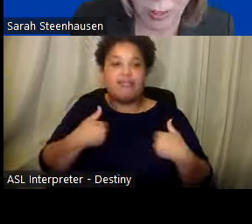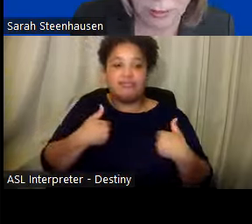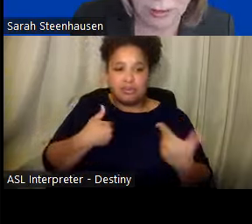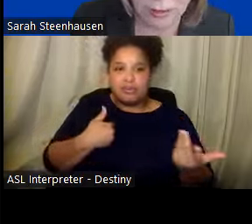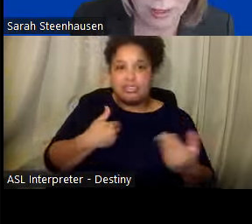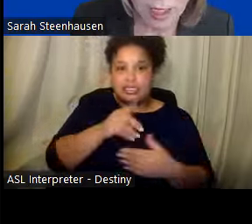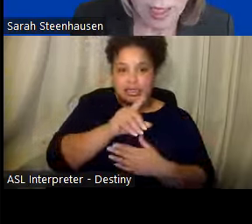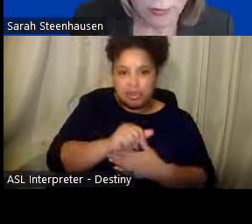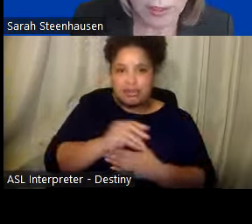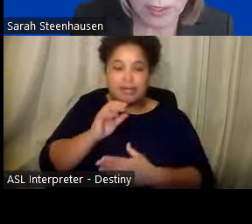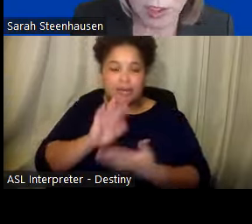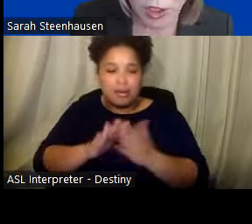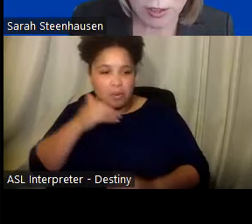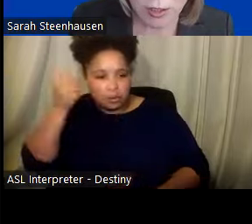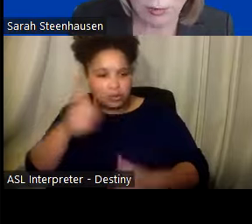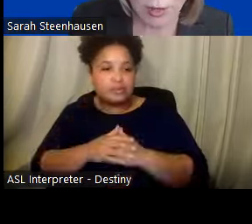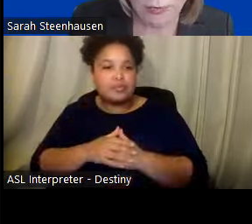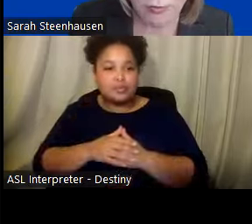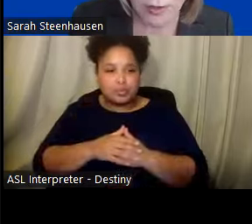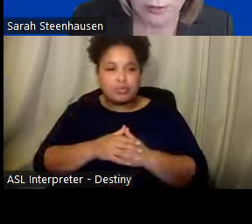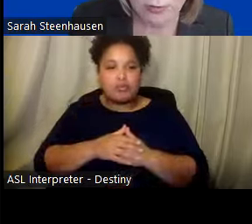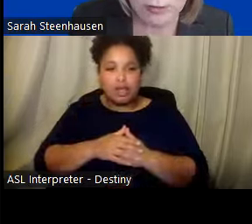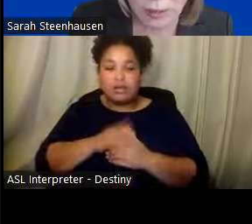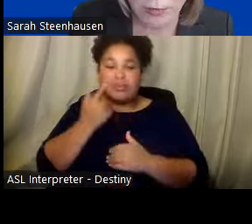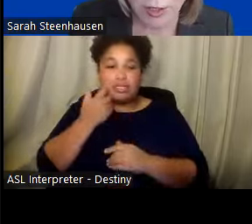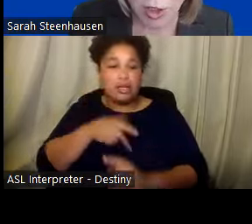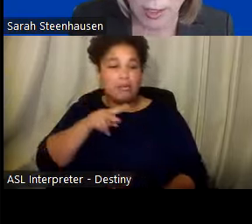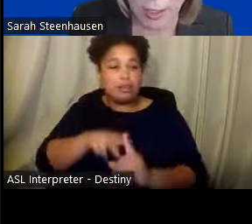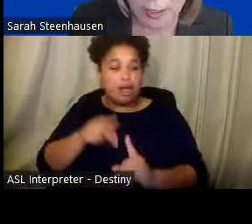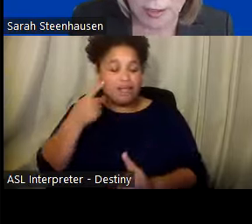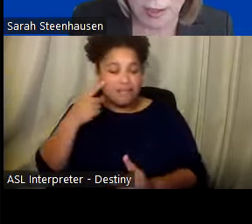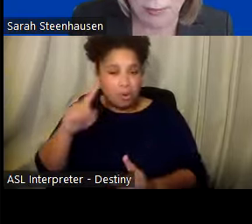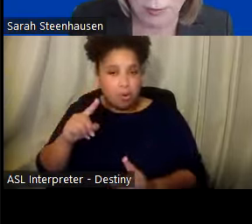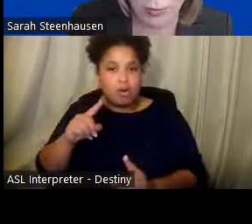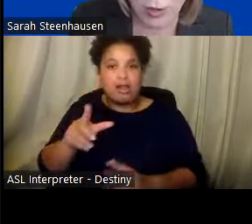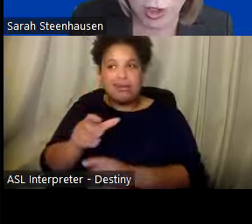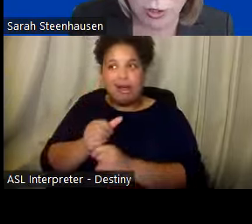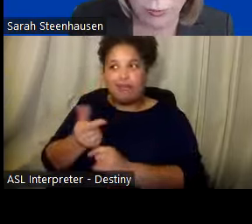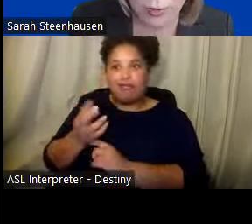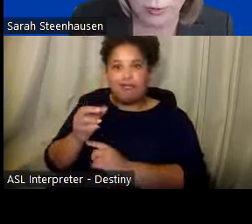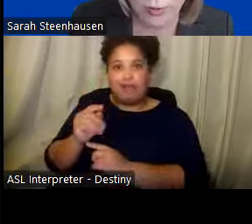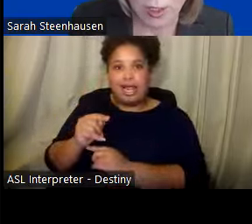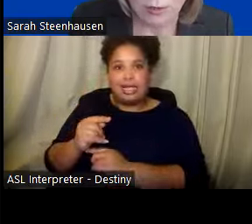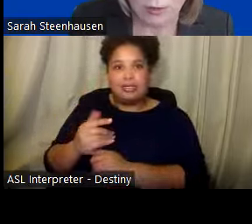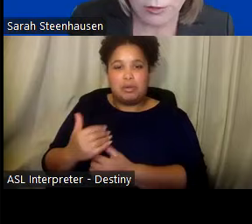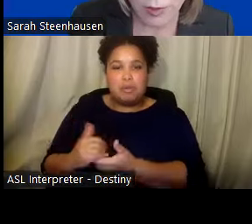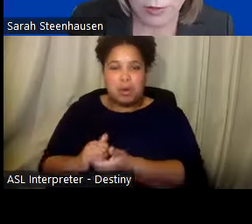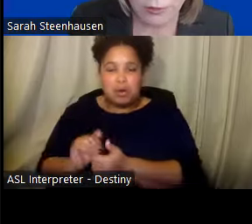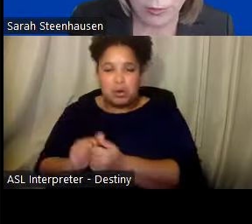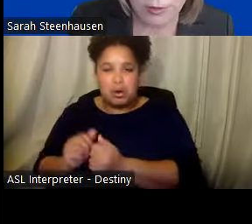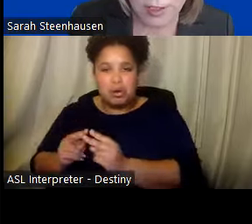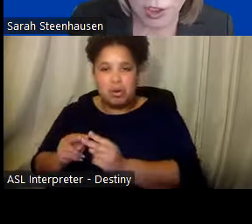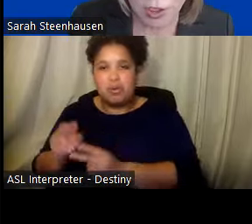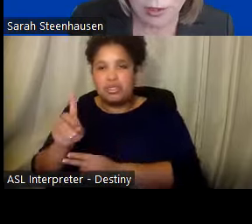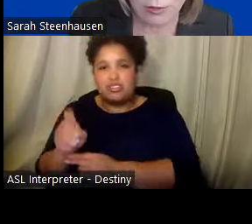best practices. And we did just apply for and receive a grant in partnership with the Department